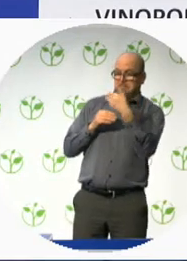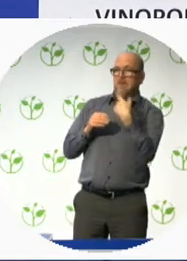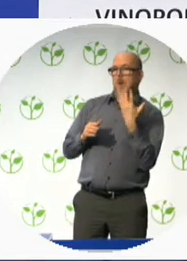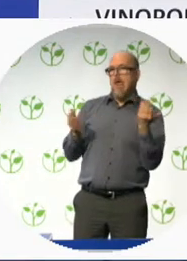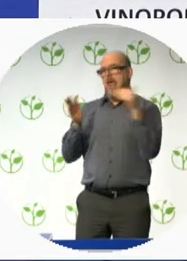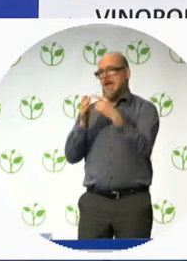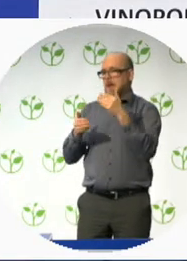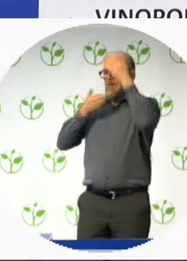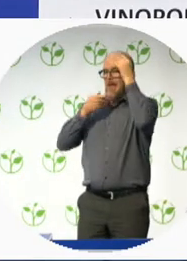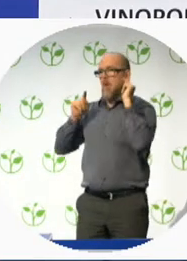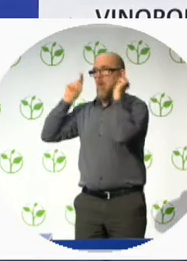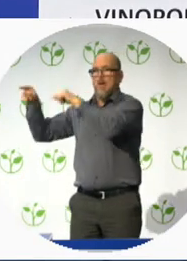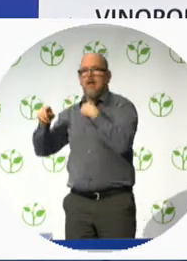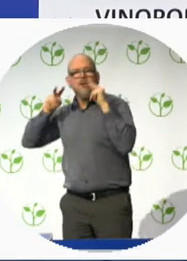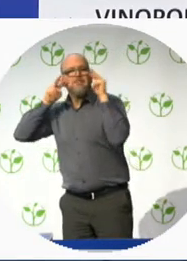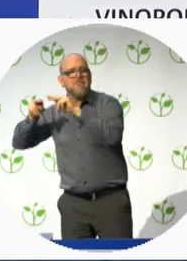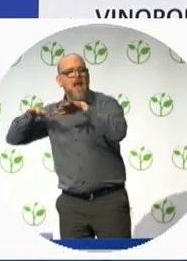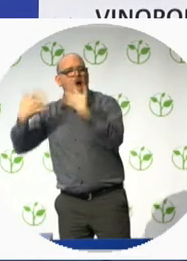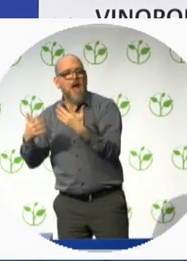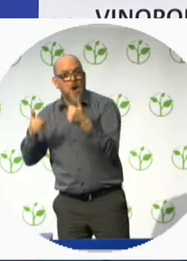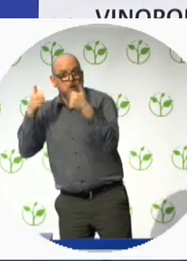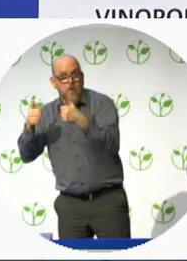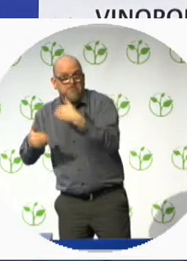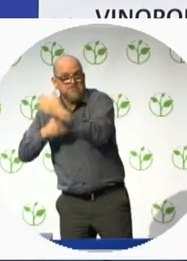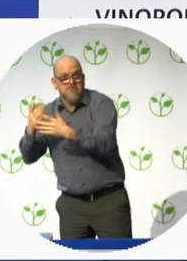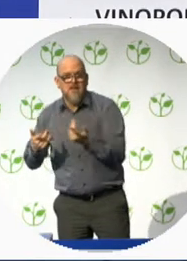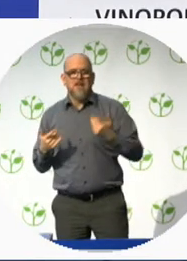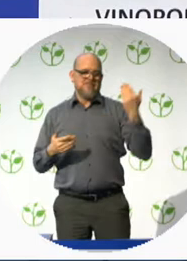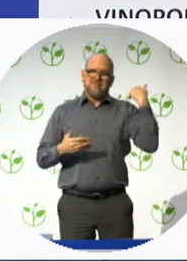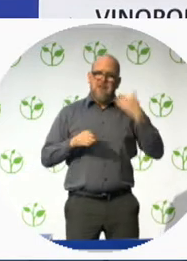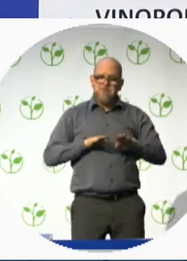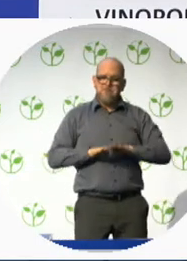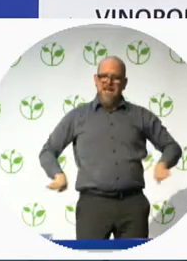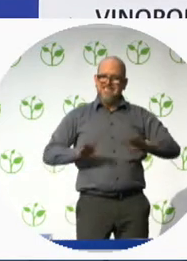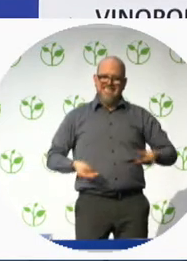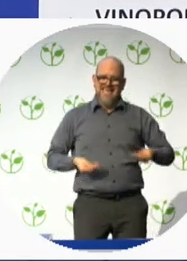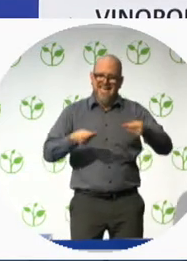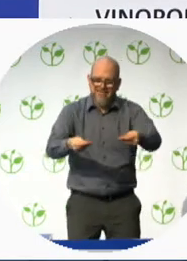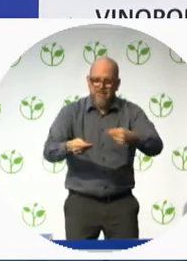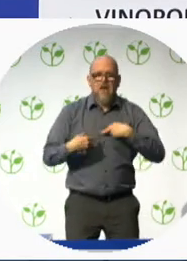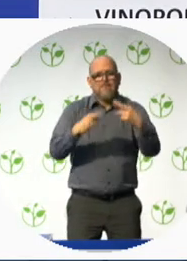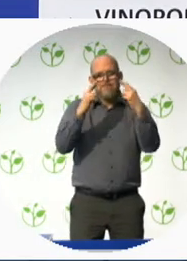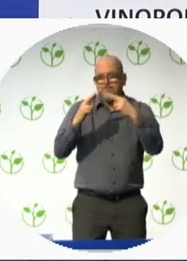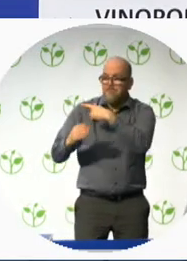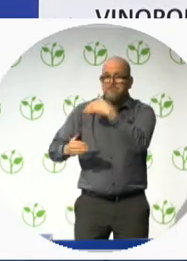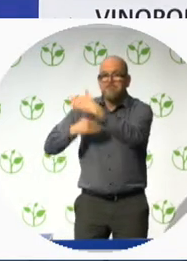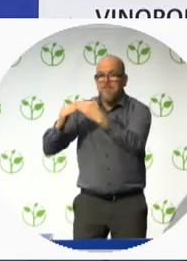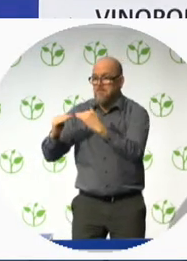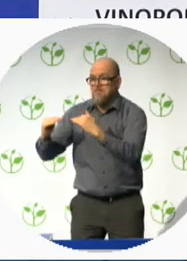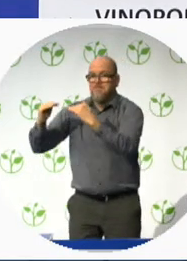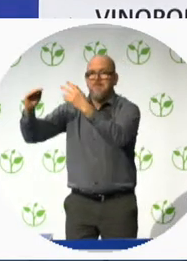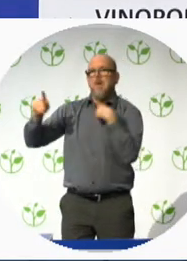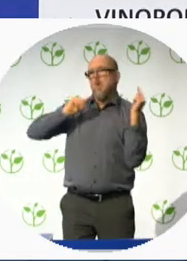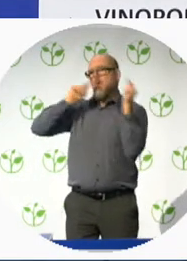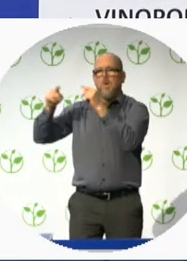We just did our baseline, and we're going to do the end line data taking on the EGRA, Salah. We call it Salah because it's also